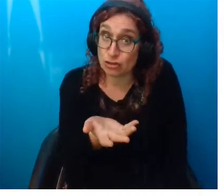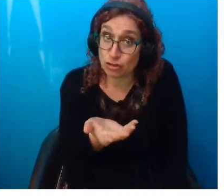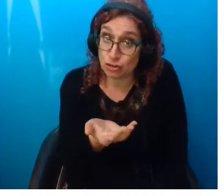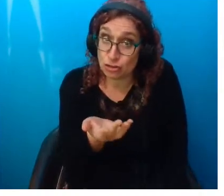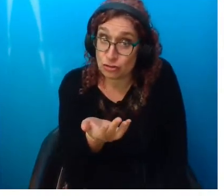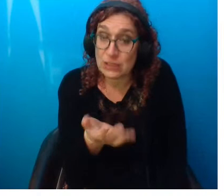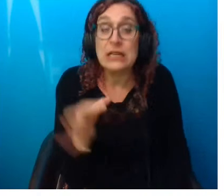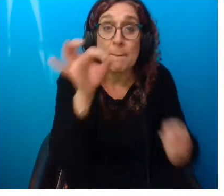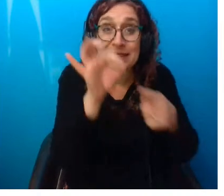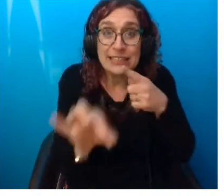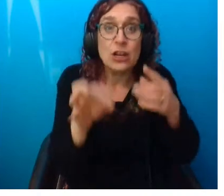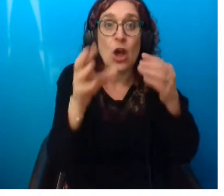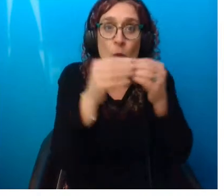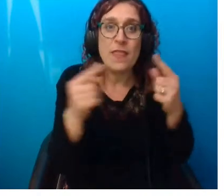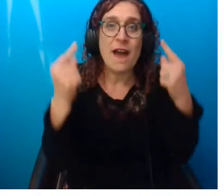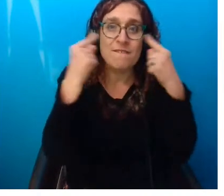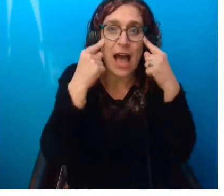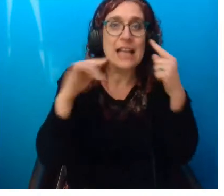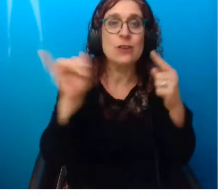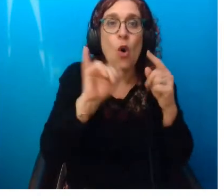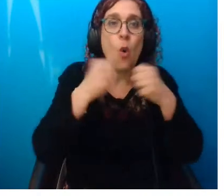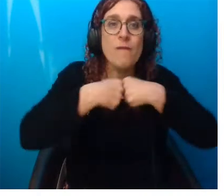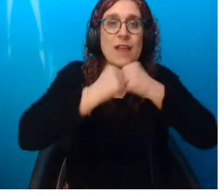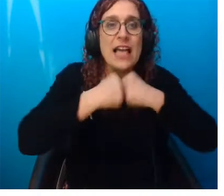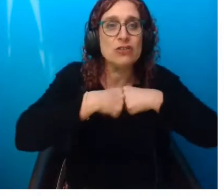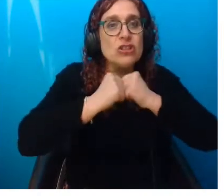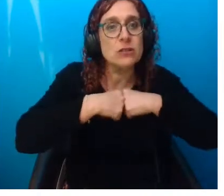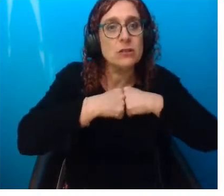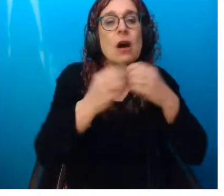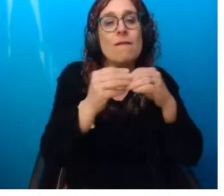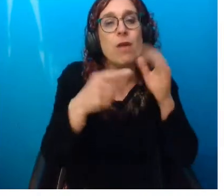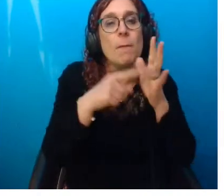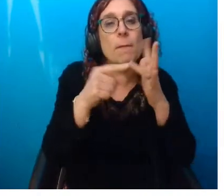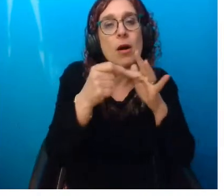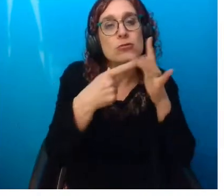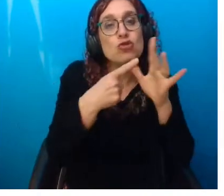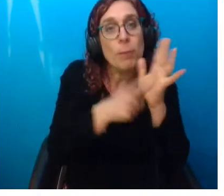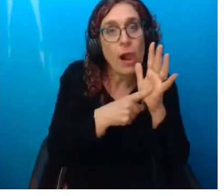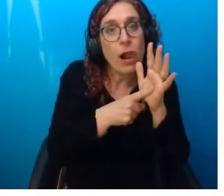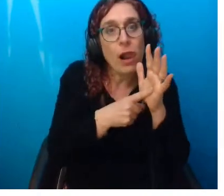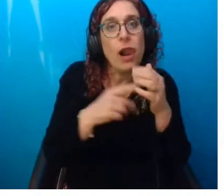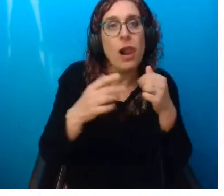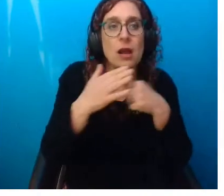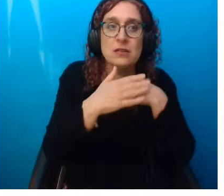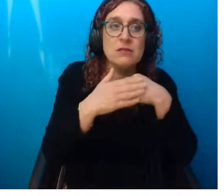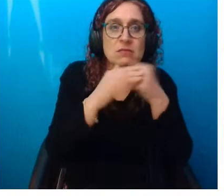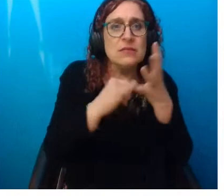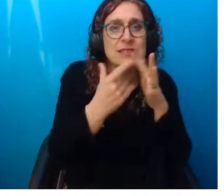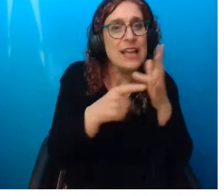flexures from topical steroids. And topical steroids are generally very safe.